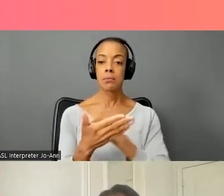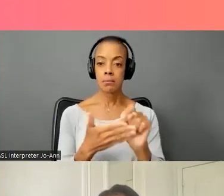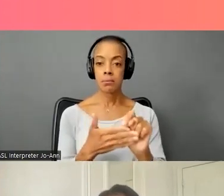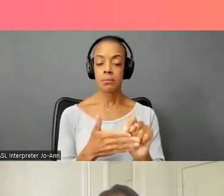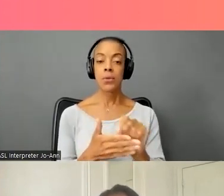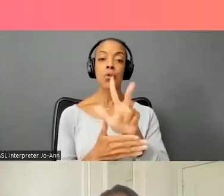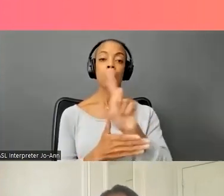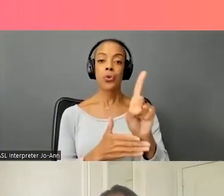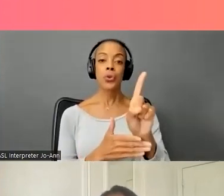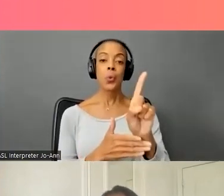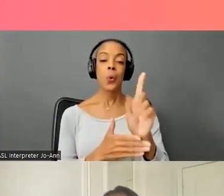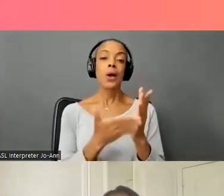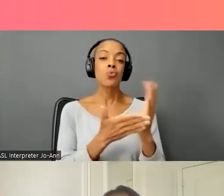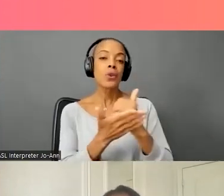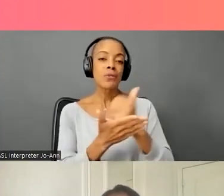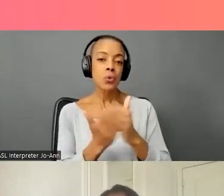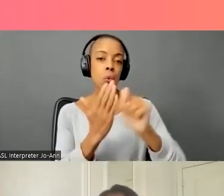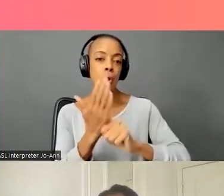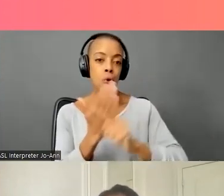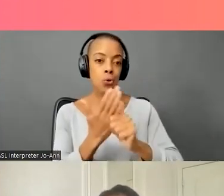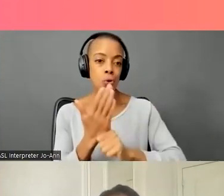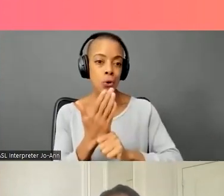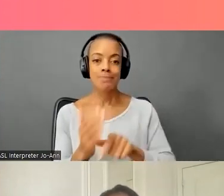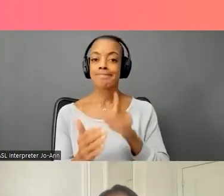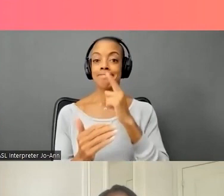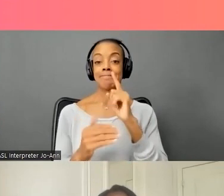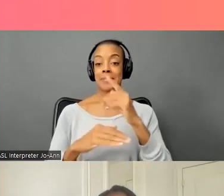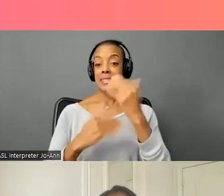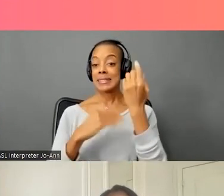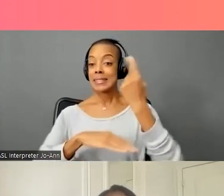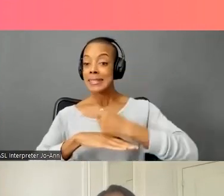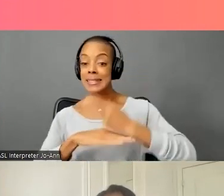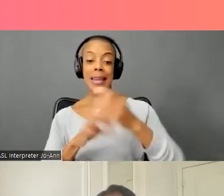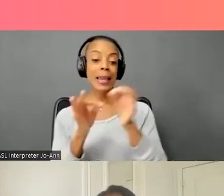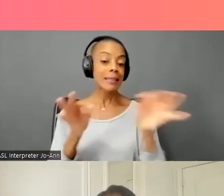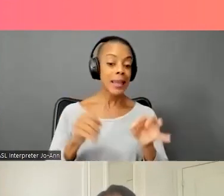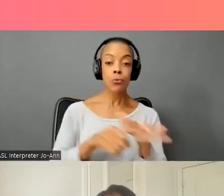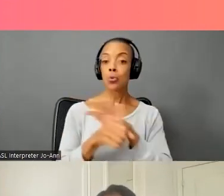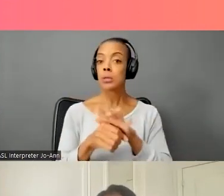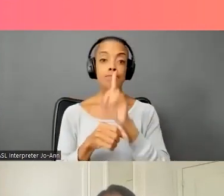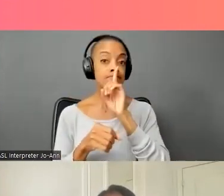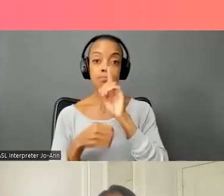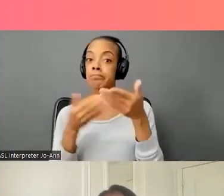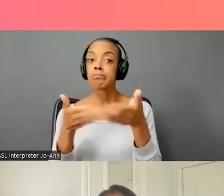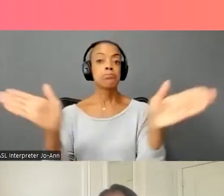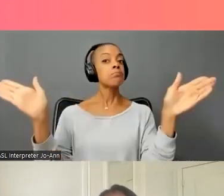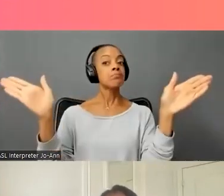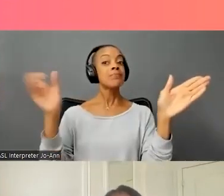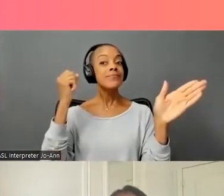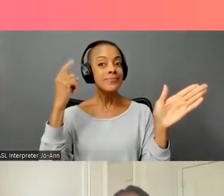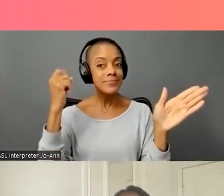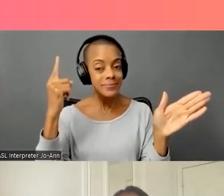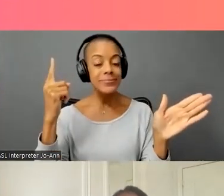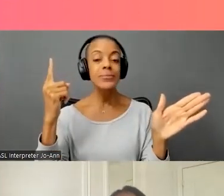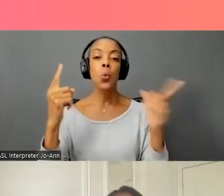peer-reviewed articles. We didn't have any restrictions on date, language, or location, but to be included in the review, the work